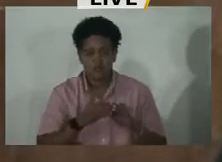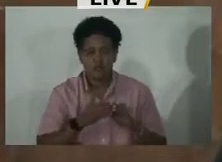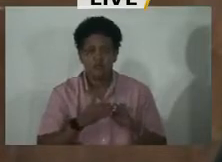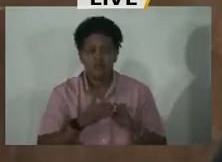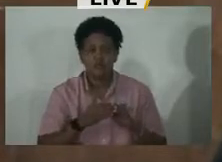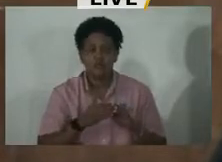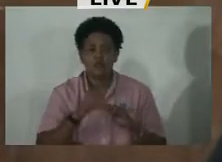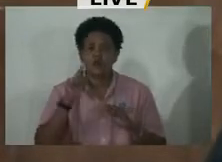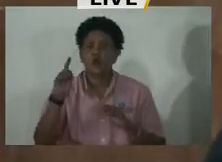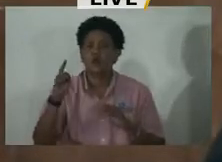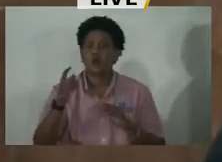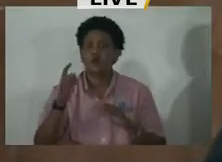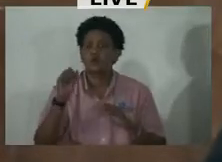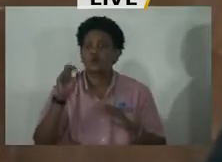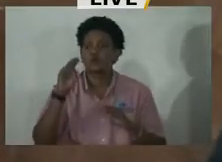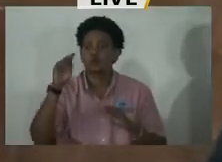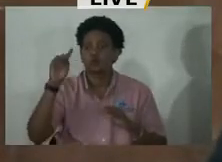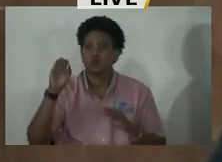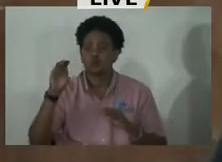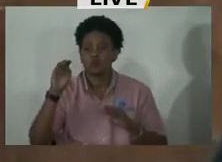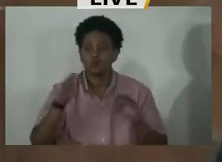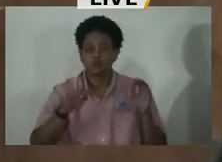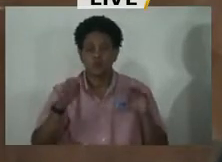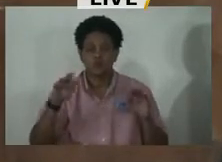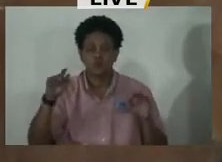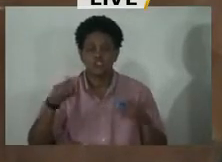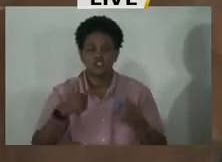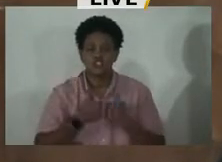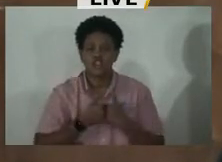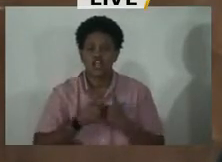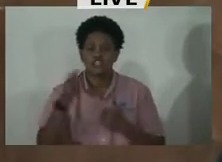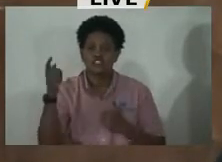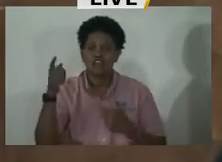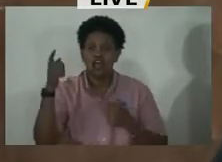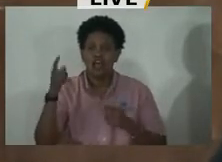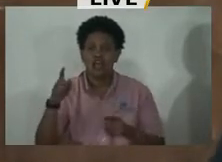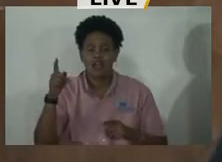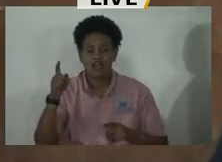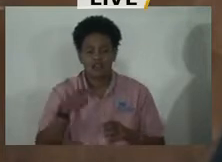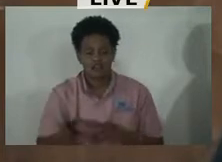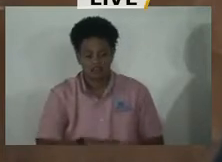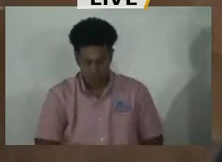the Supreme Court, where that was challenged, the